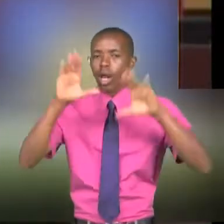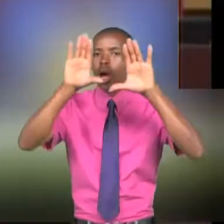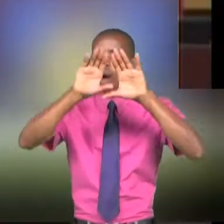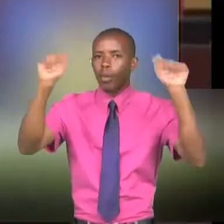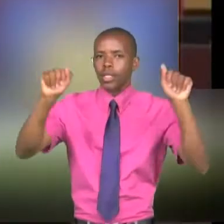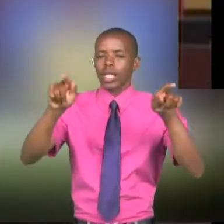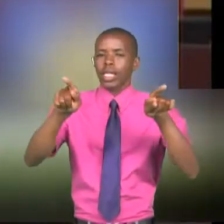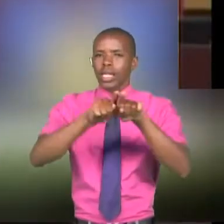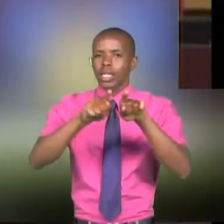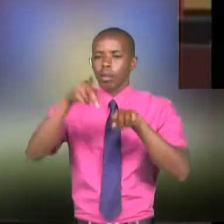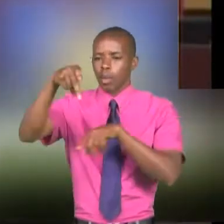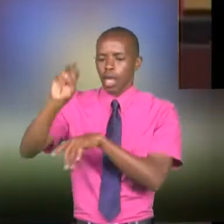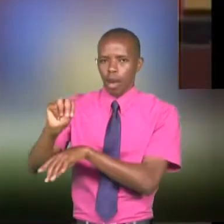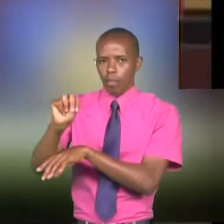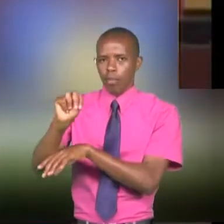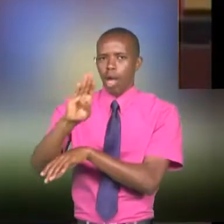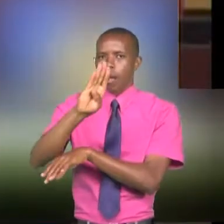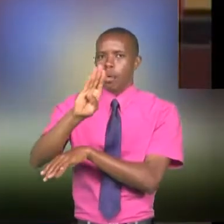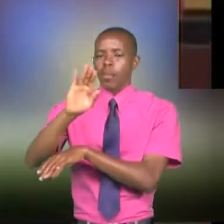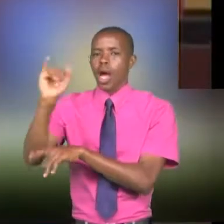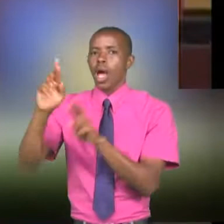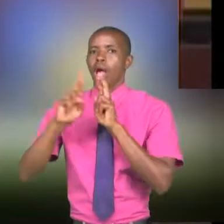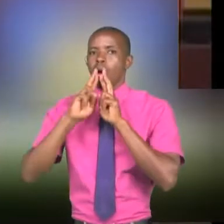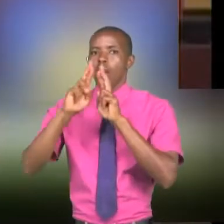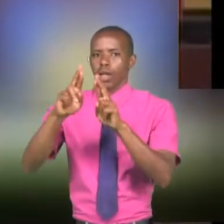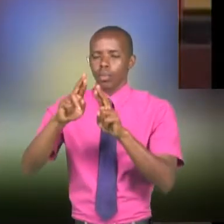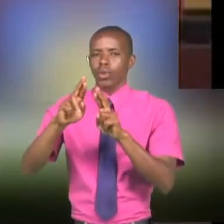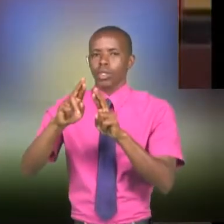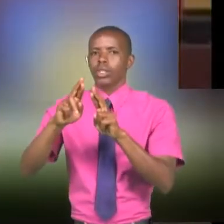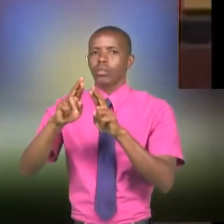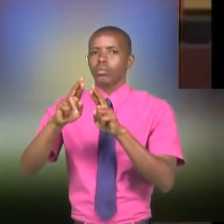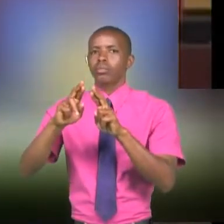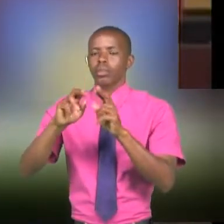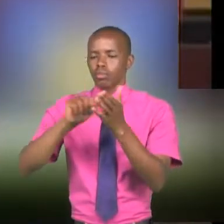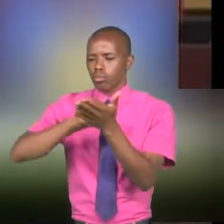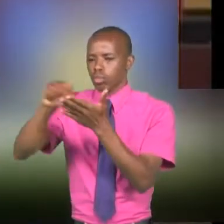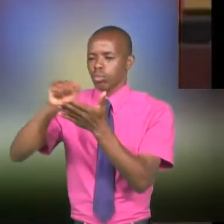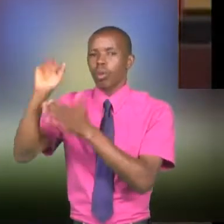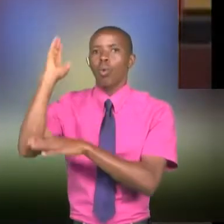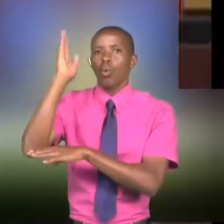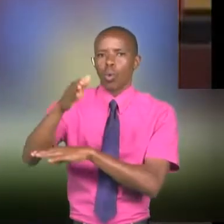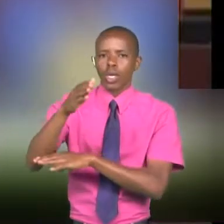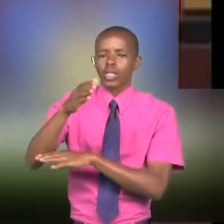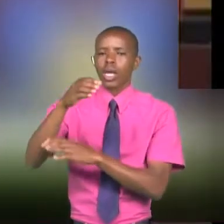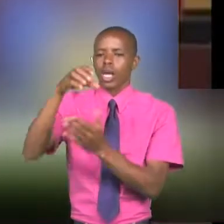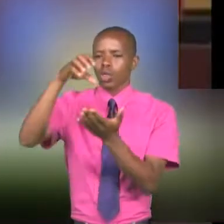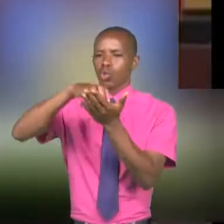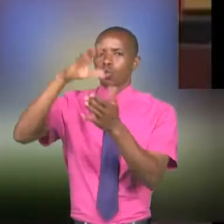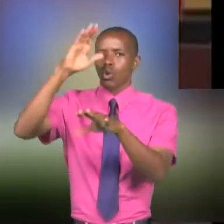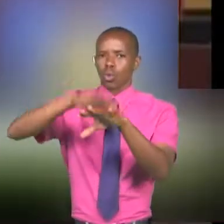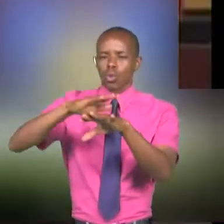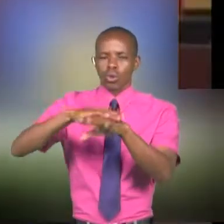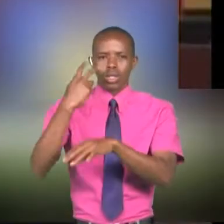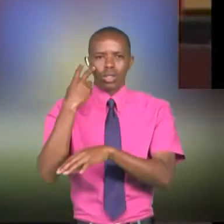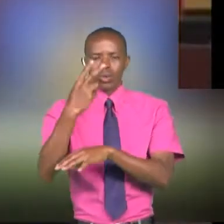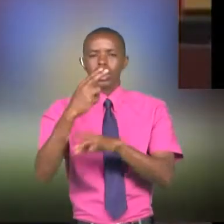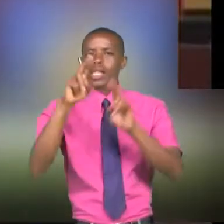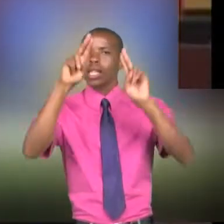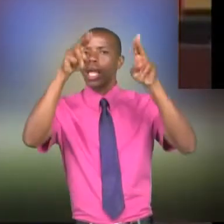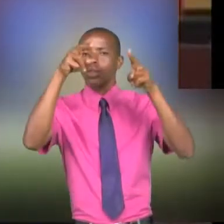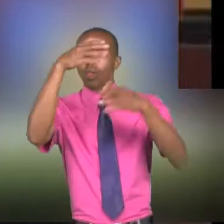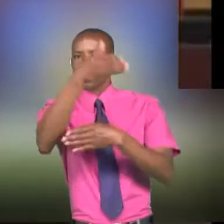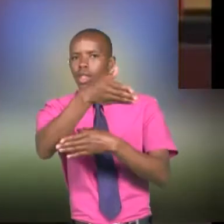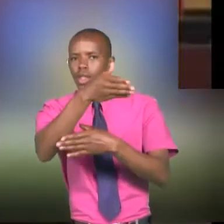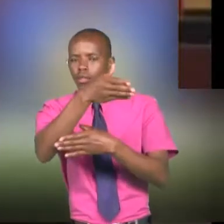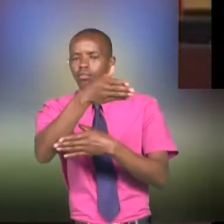Prime Minister, that the BBI report is about to be released. That would be a good occasion to consider the depth of these matters. If you